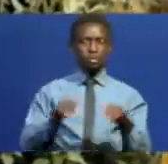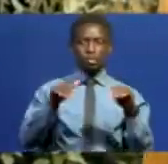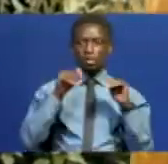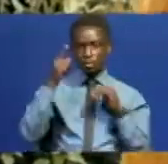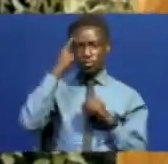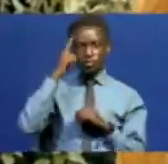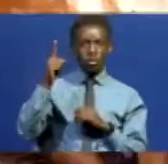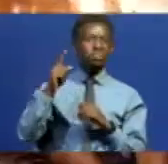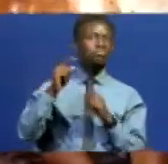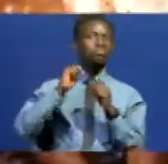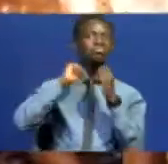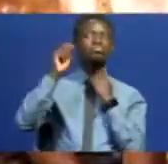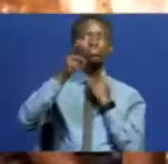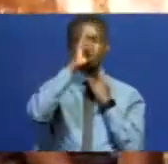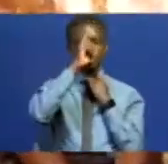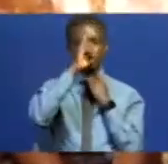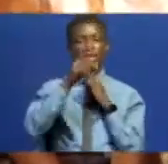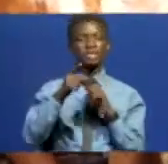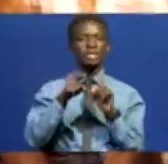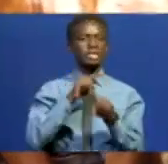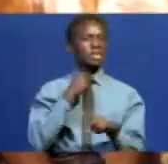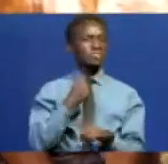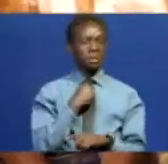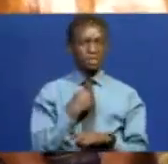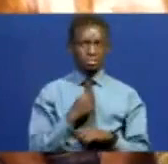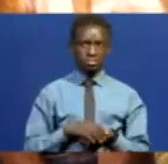It's killing me.